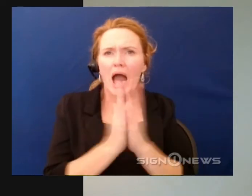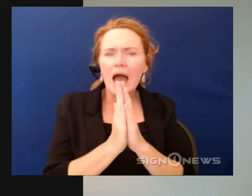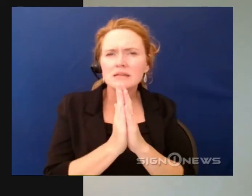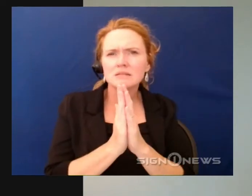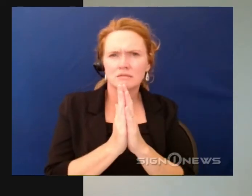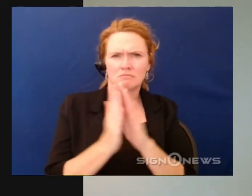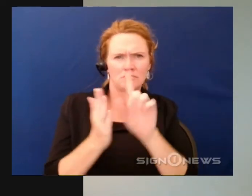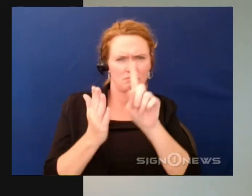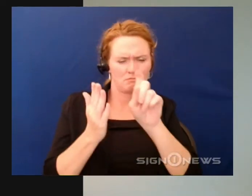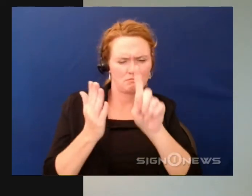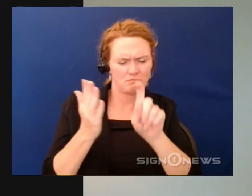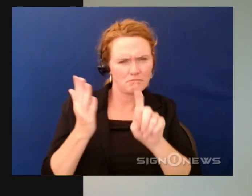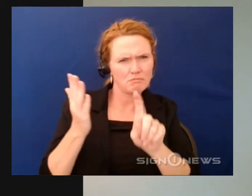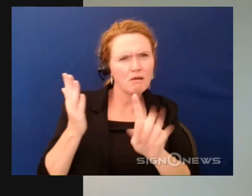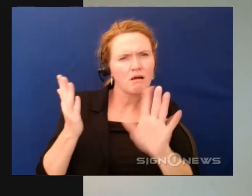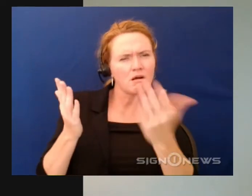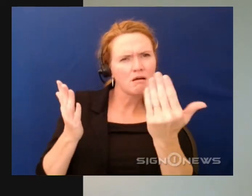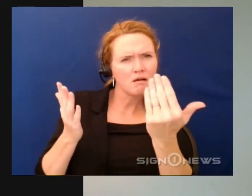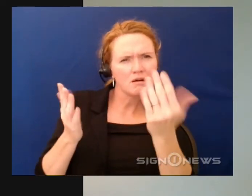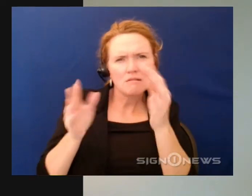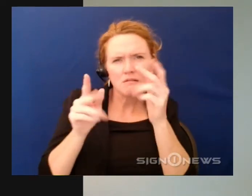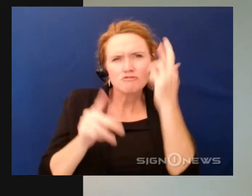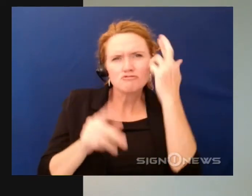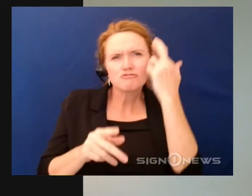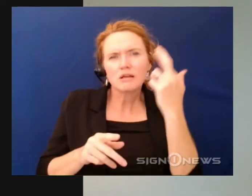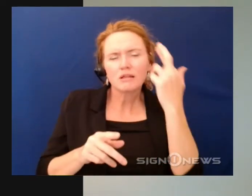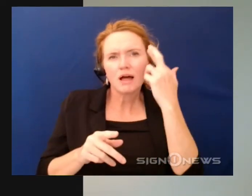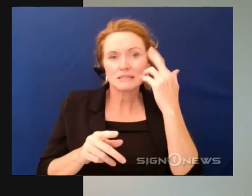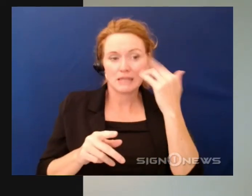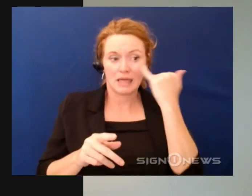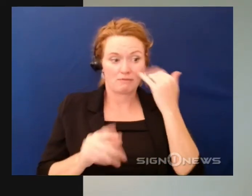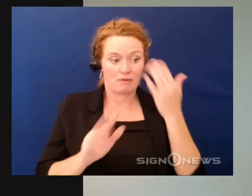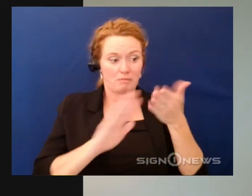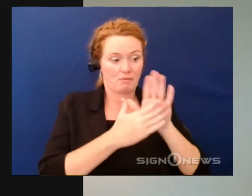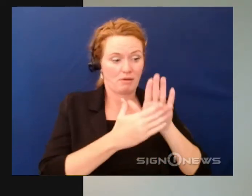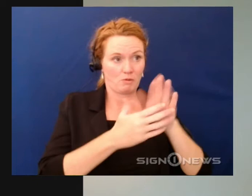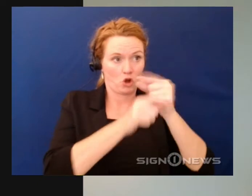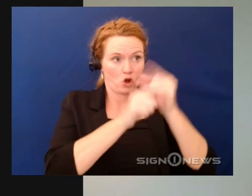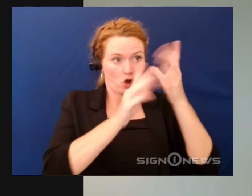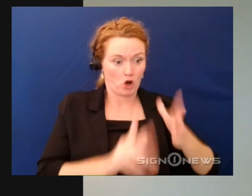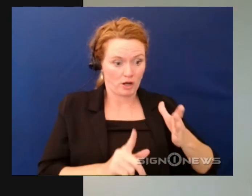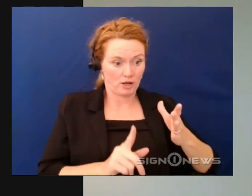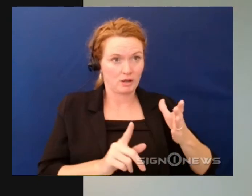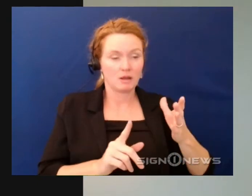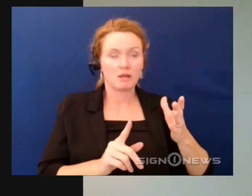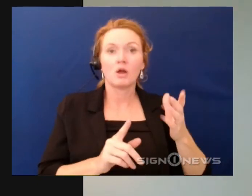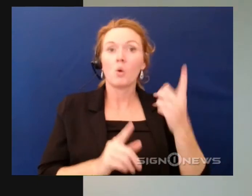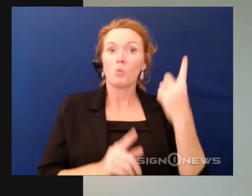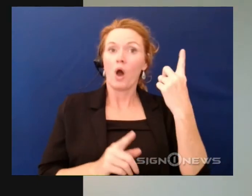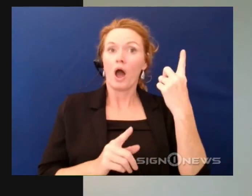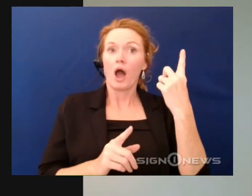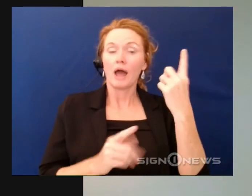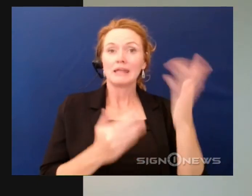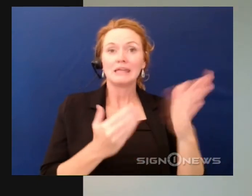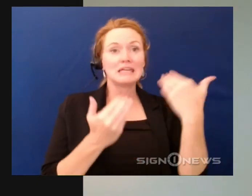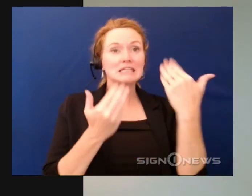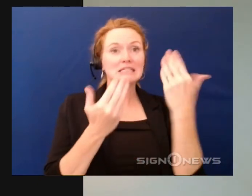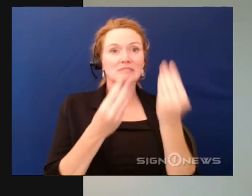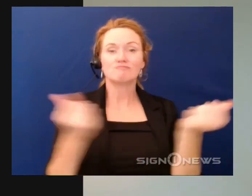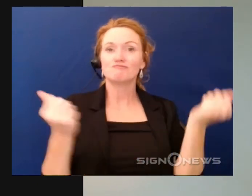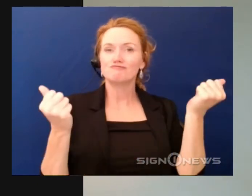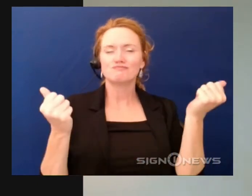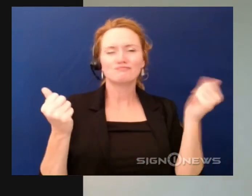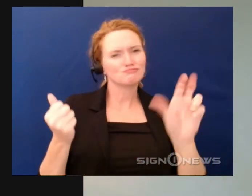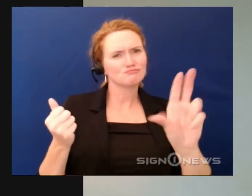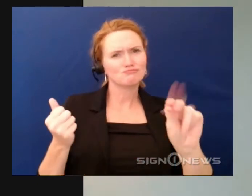to realize that pursuing guardianship for someone isn't a one and done thing. It kind of sets off